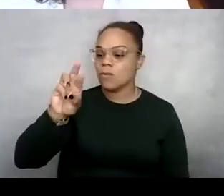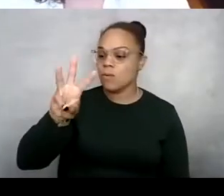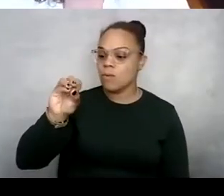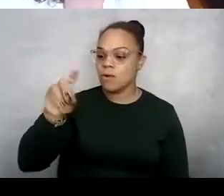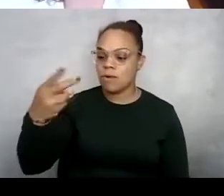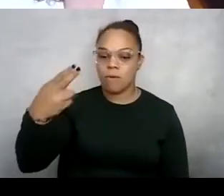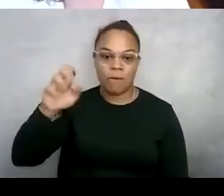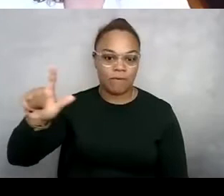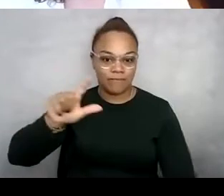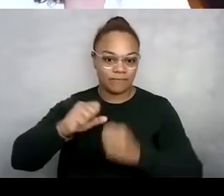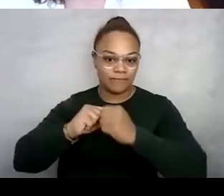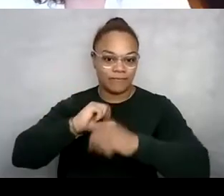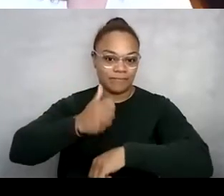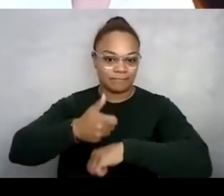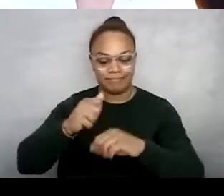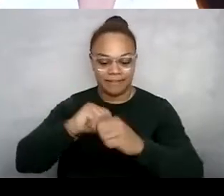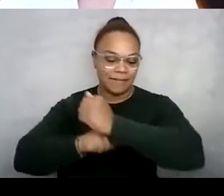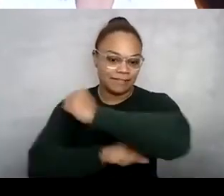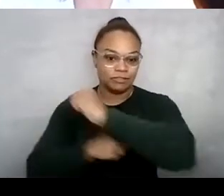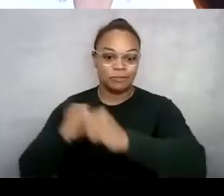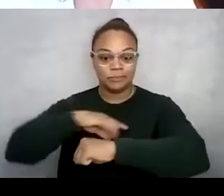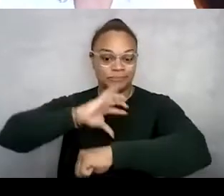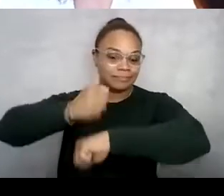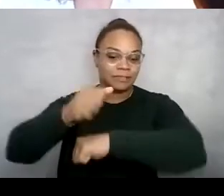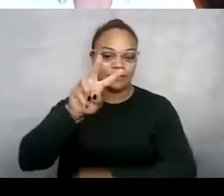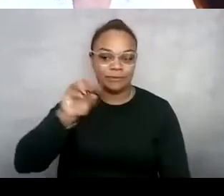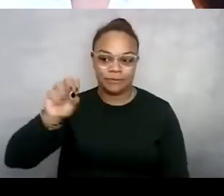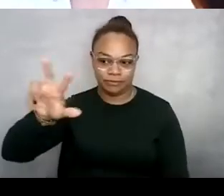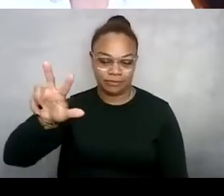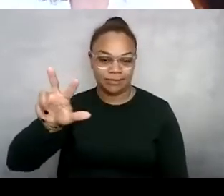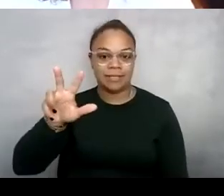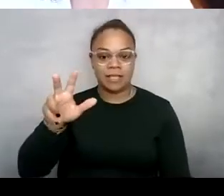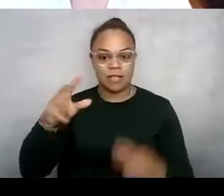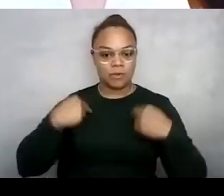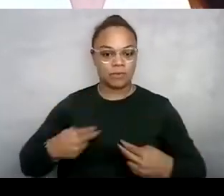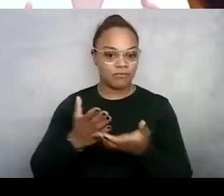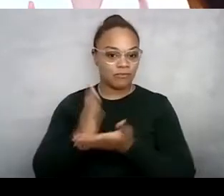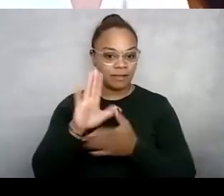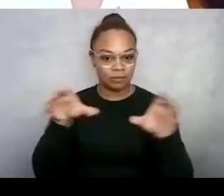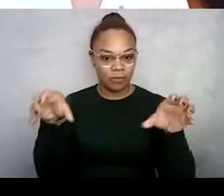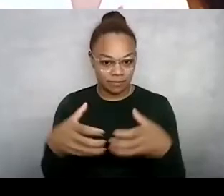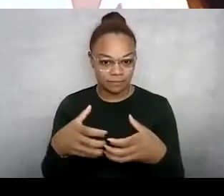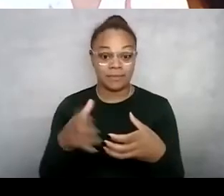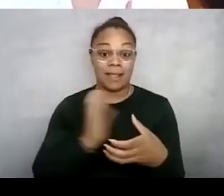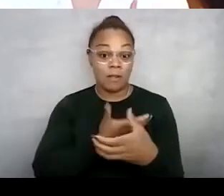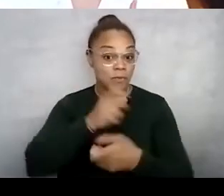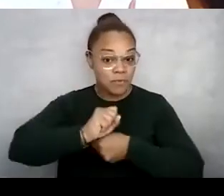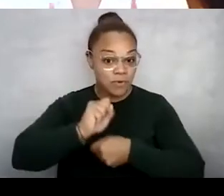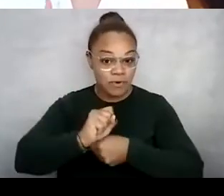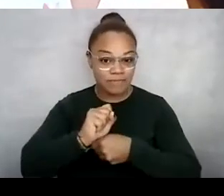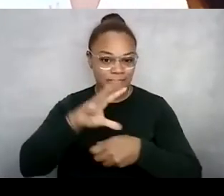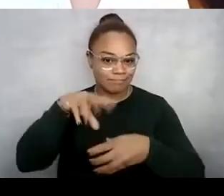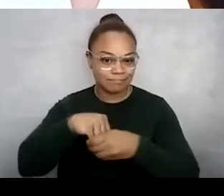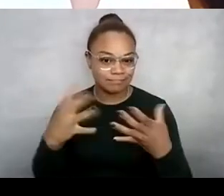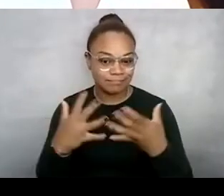were founded in 2003. We're a human rights organization, and our work occurs at the intersection of sexual